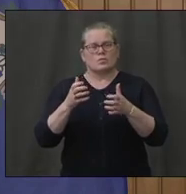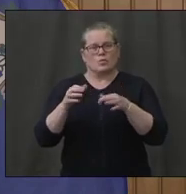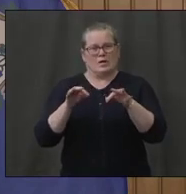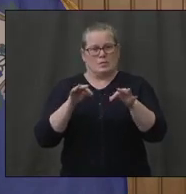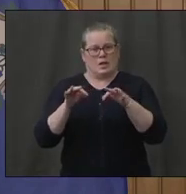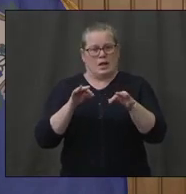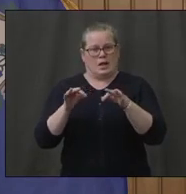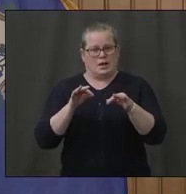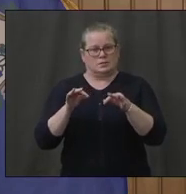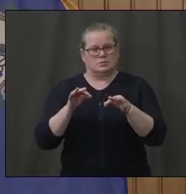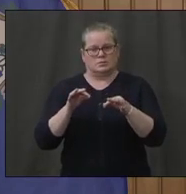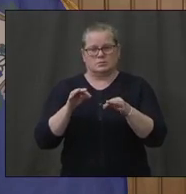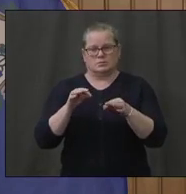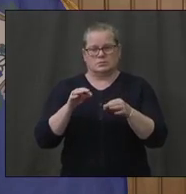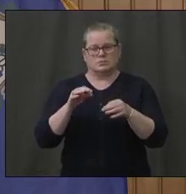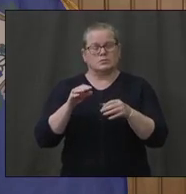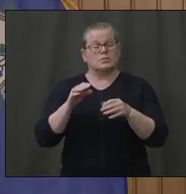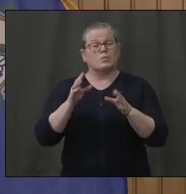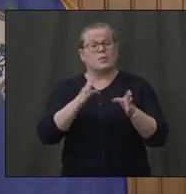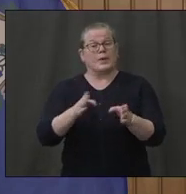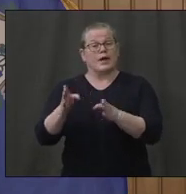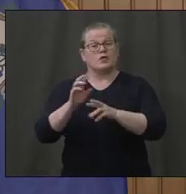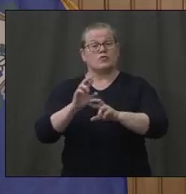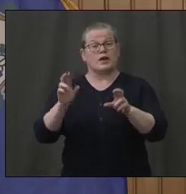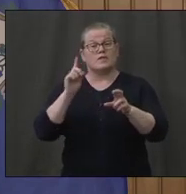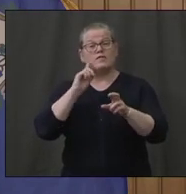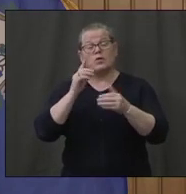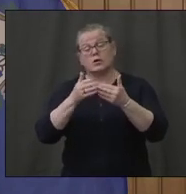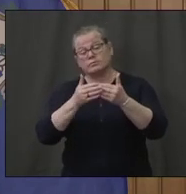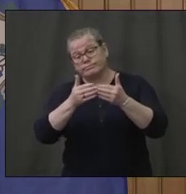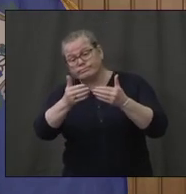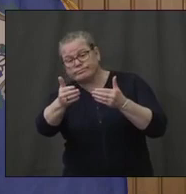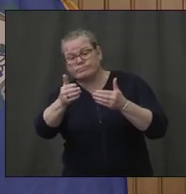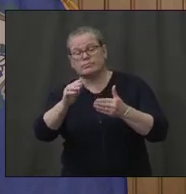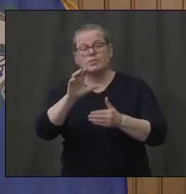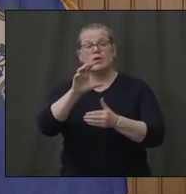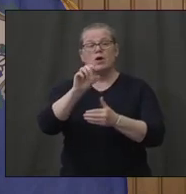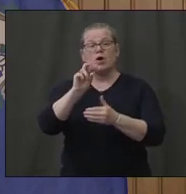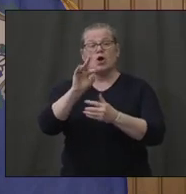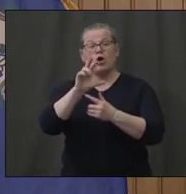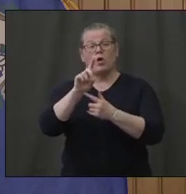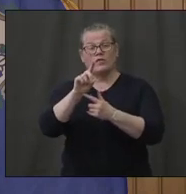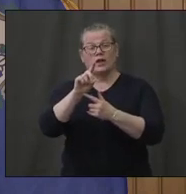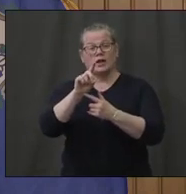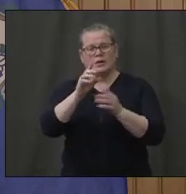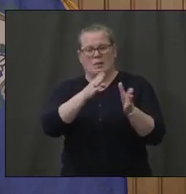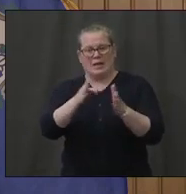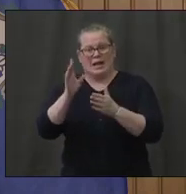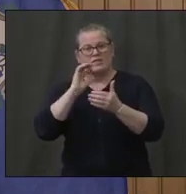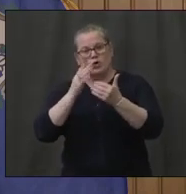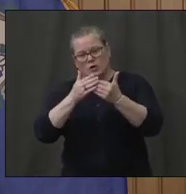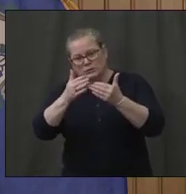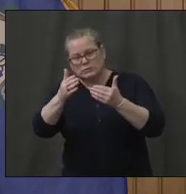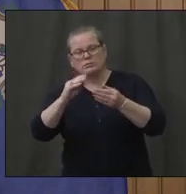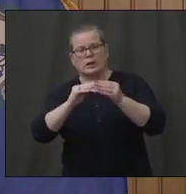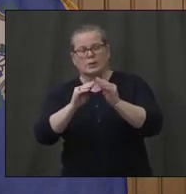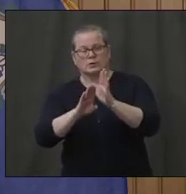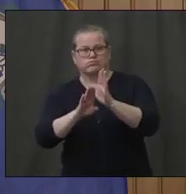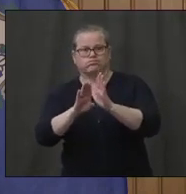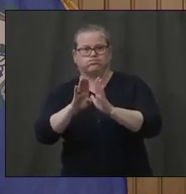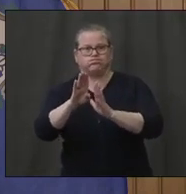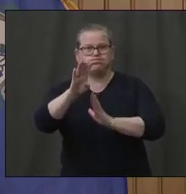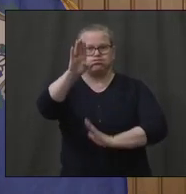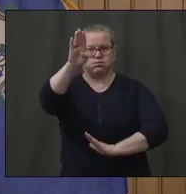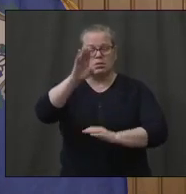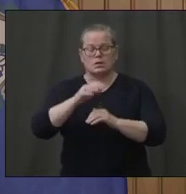COVID surge and let you know what our preparations were and what the assumptions they were based upon